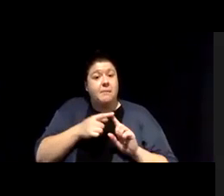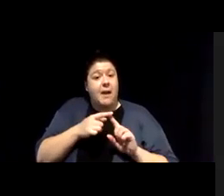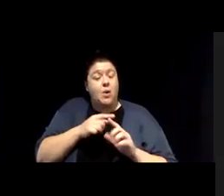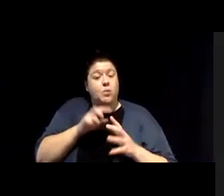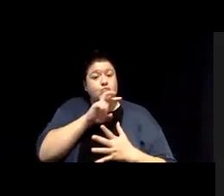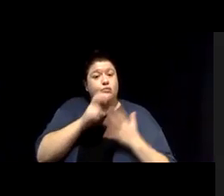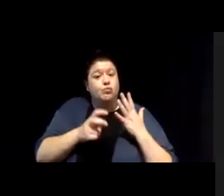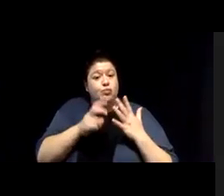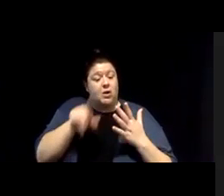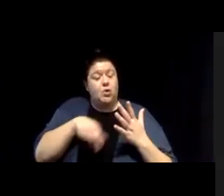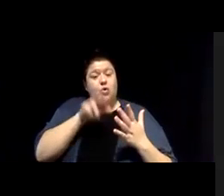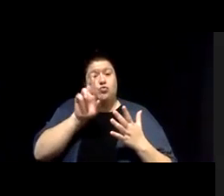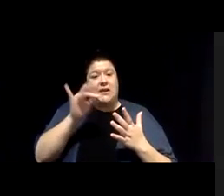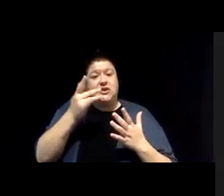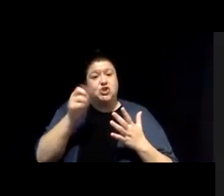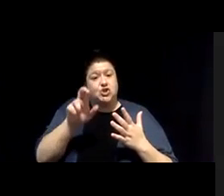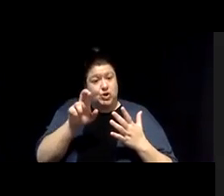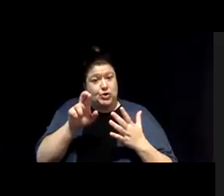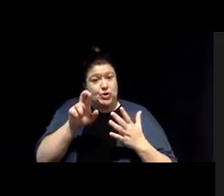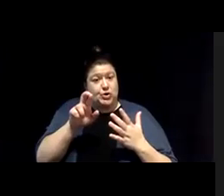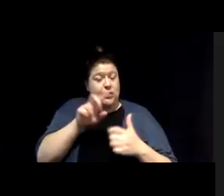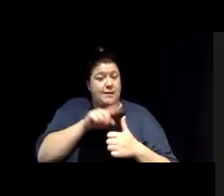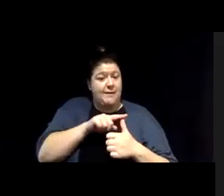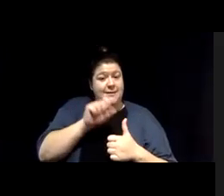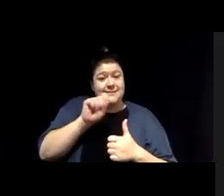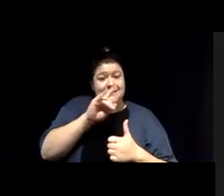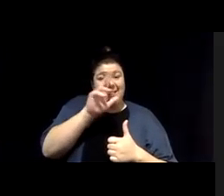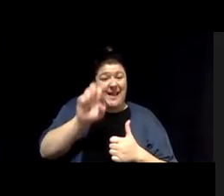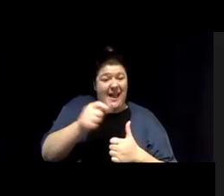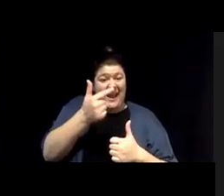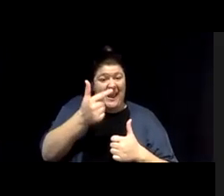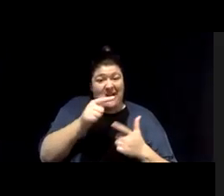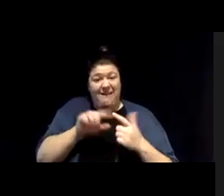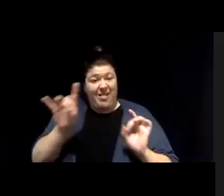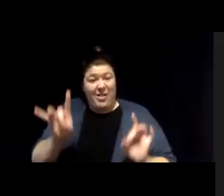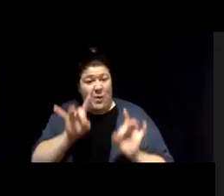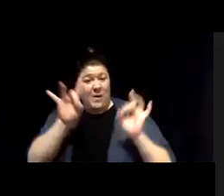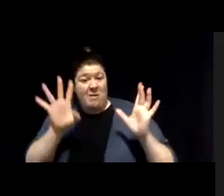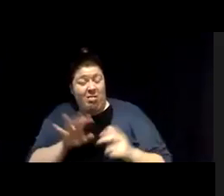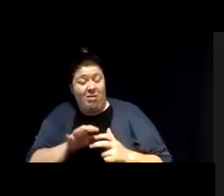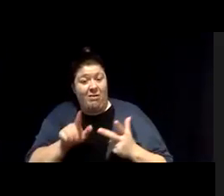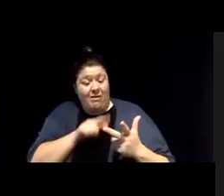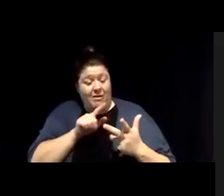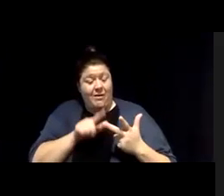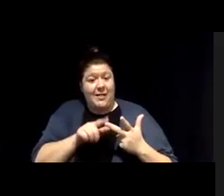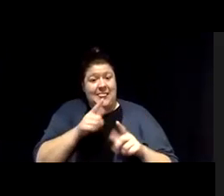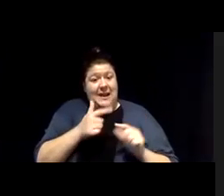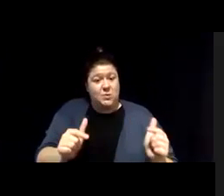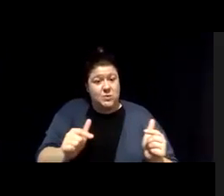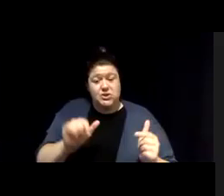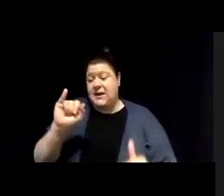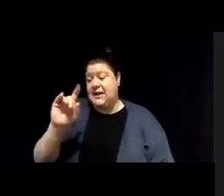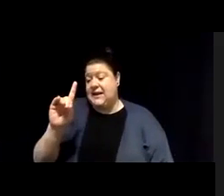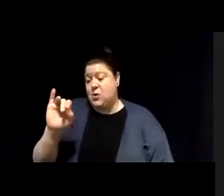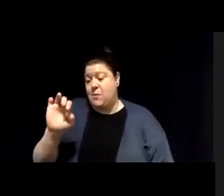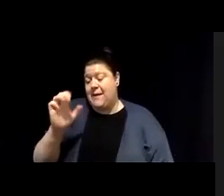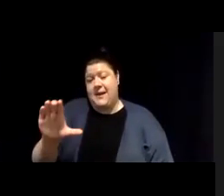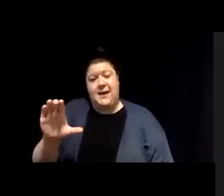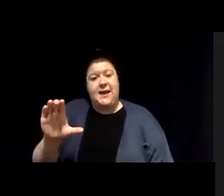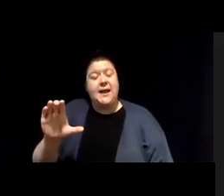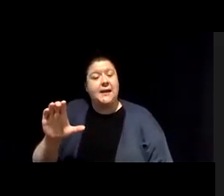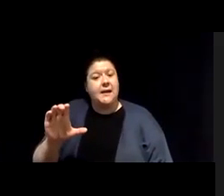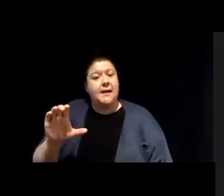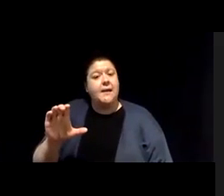speaking in slang? Are you speaking in formal language? Are you speaking, in idiomatic expressions,